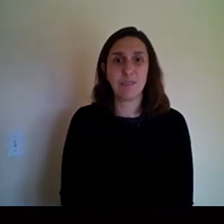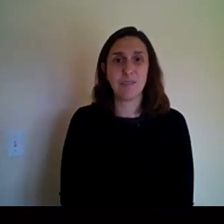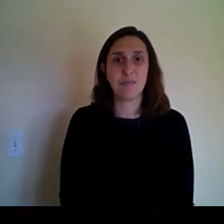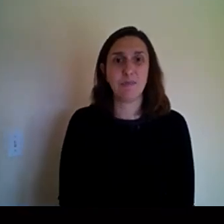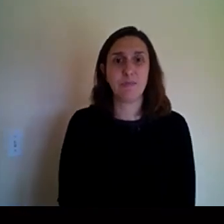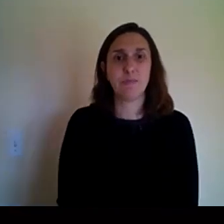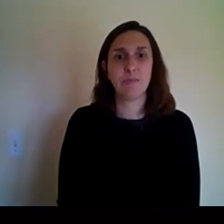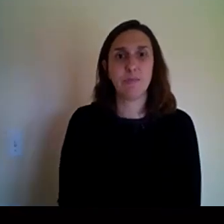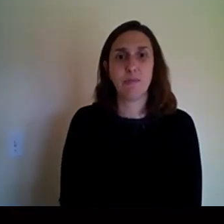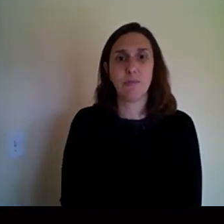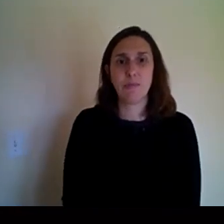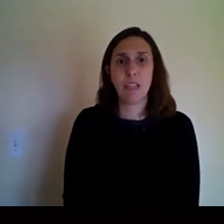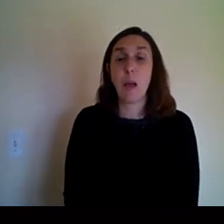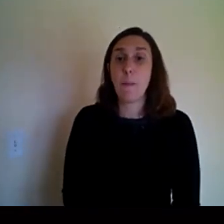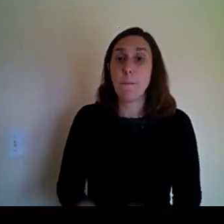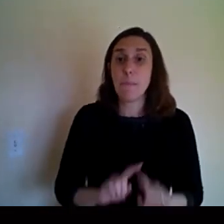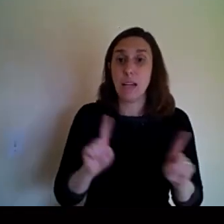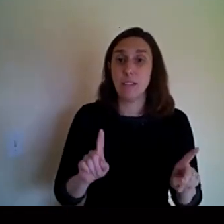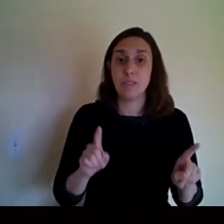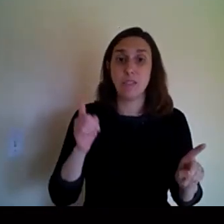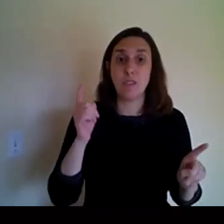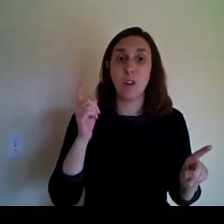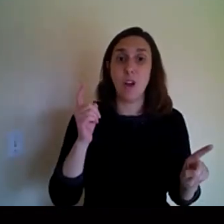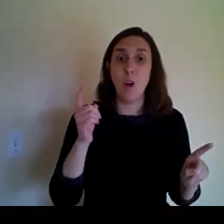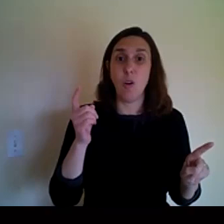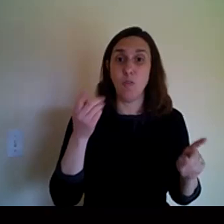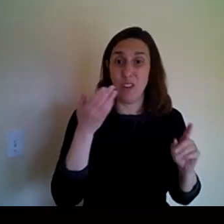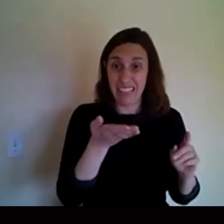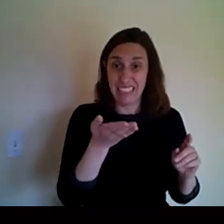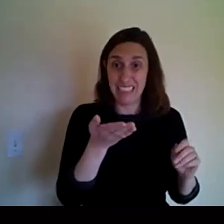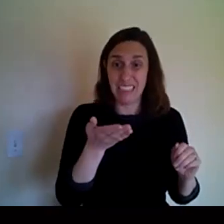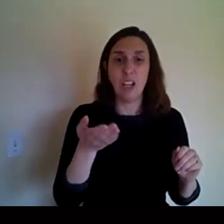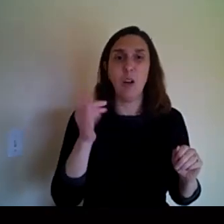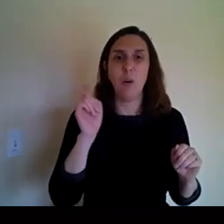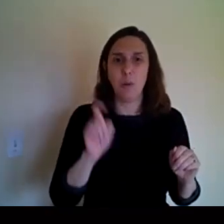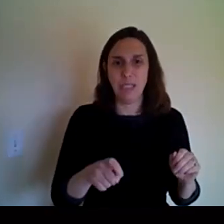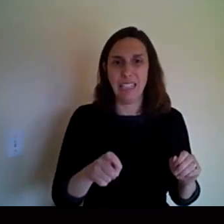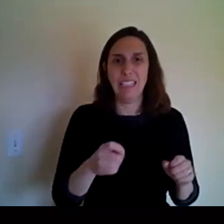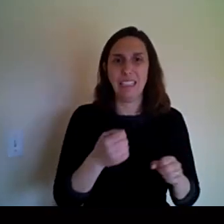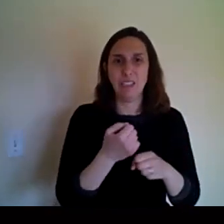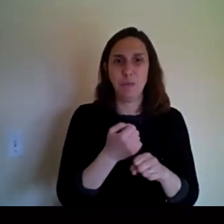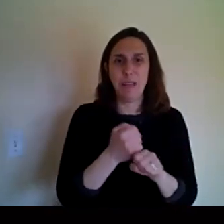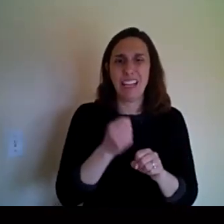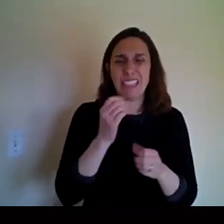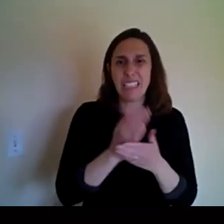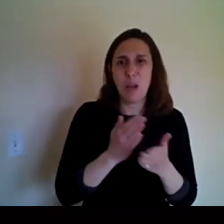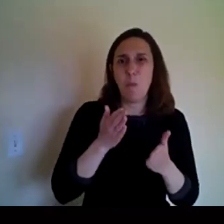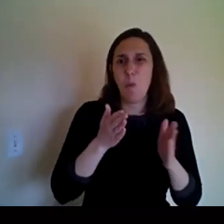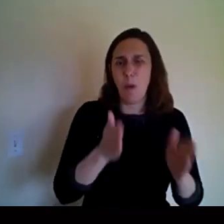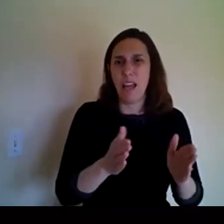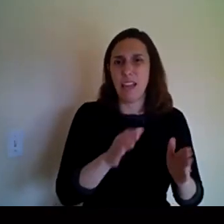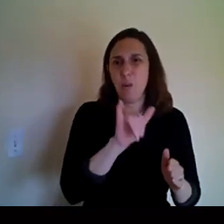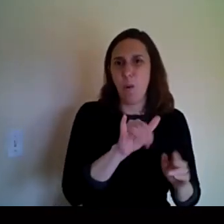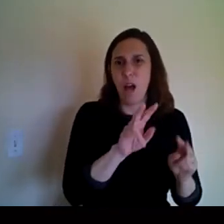we need to make some way that the y value only attaches to one x value. And we do that